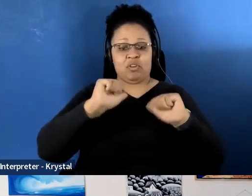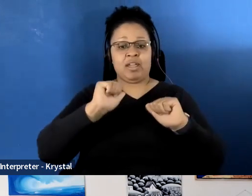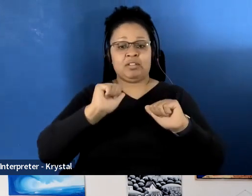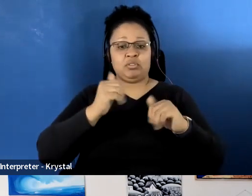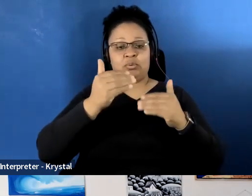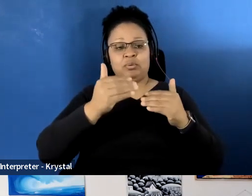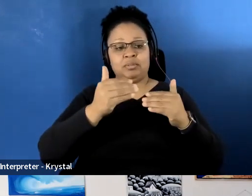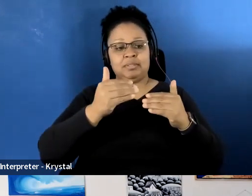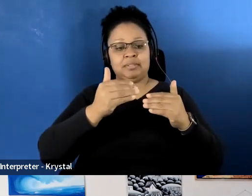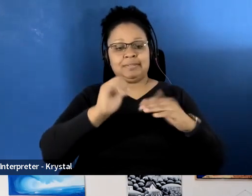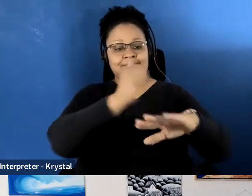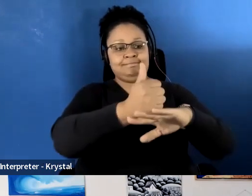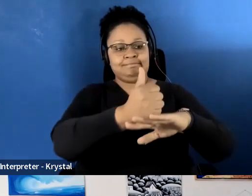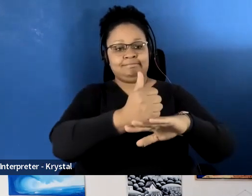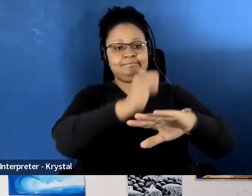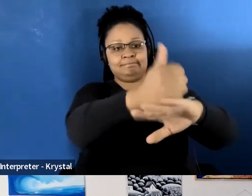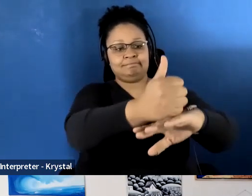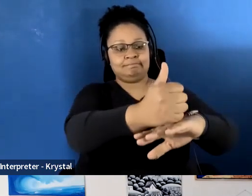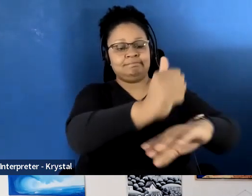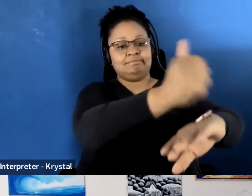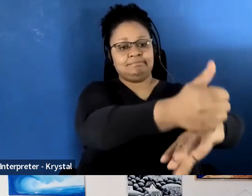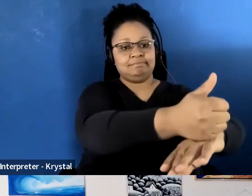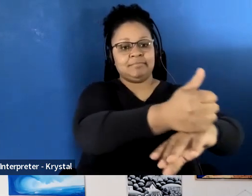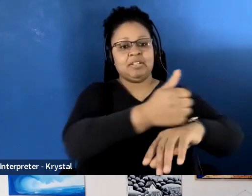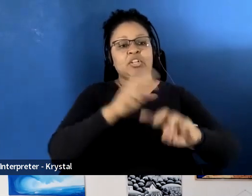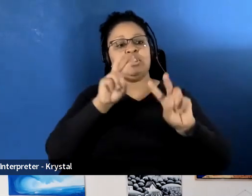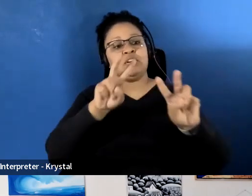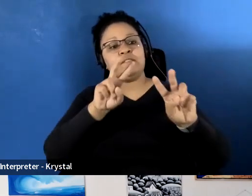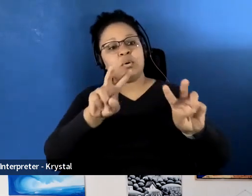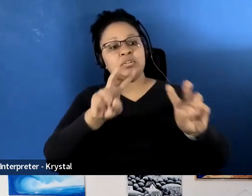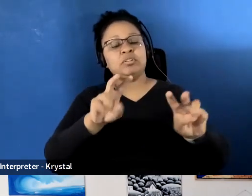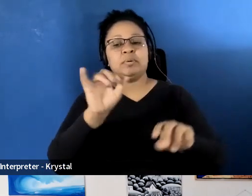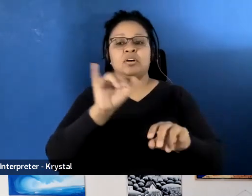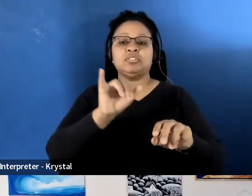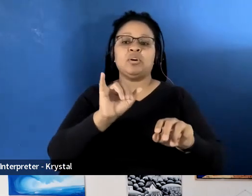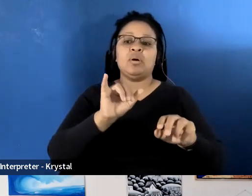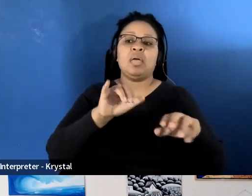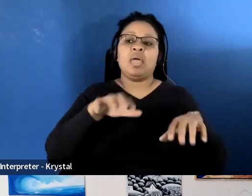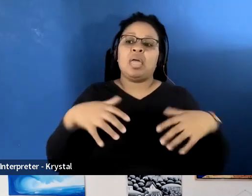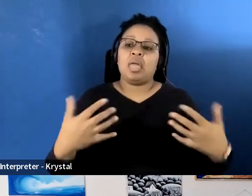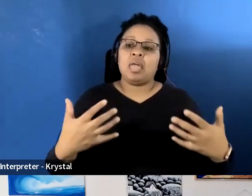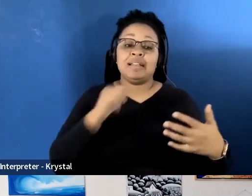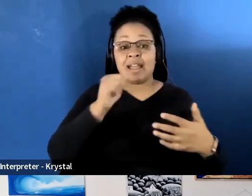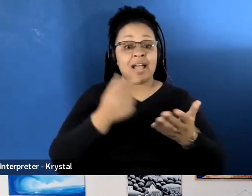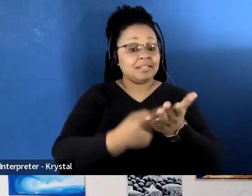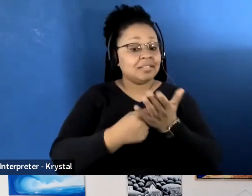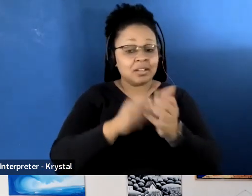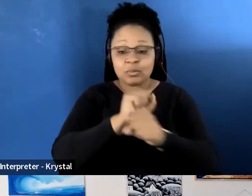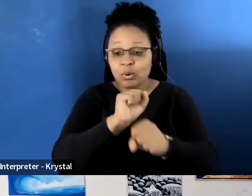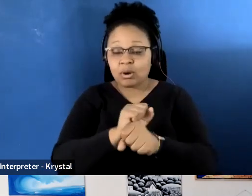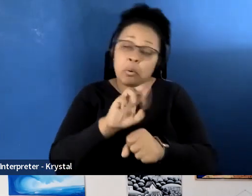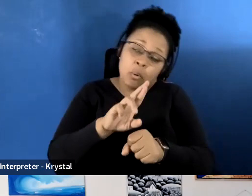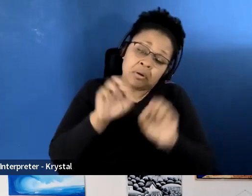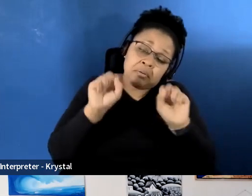something to kind of look forward to, but also you're like, ooh, I'll get to like stress or just not talk about work or talk about work, whatever you